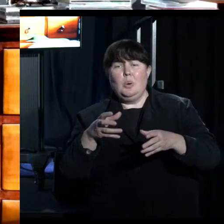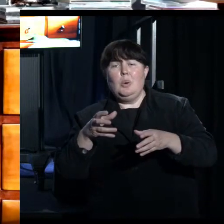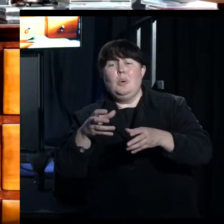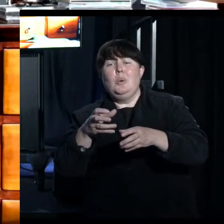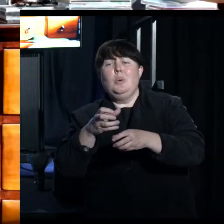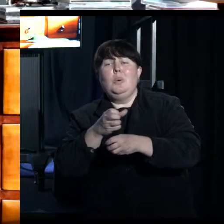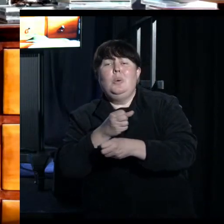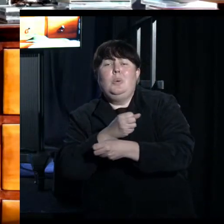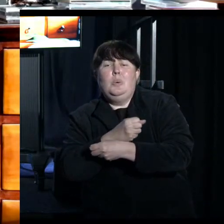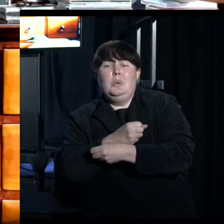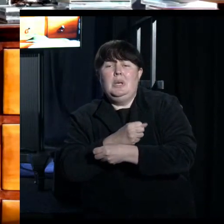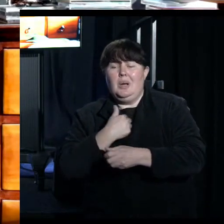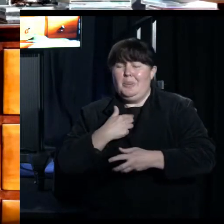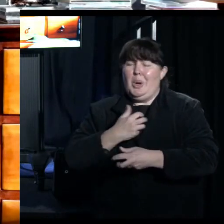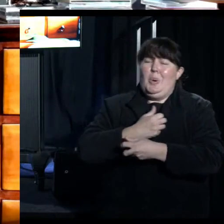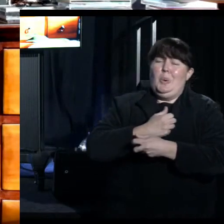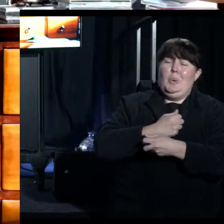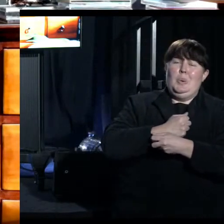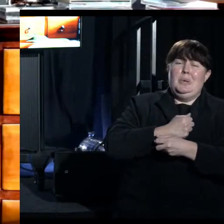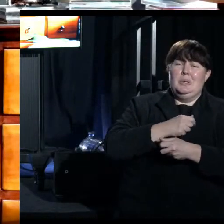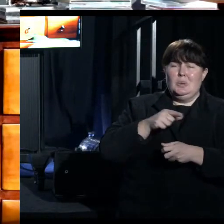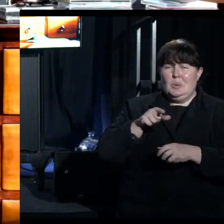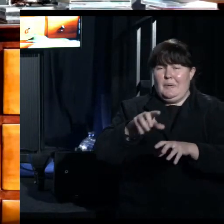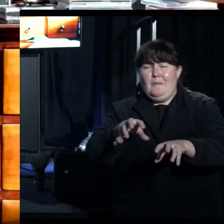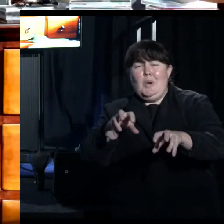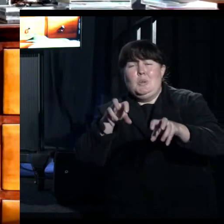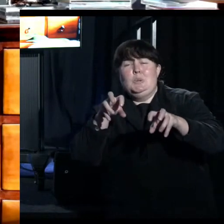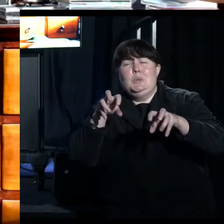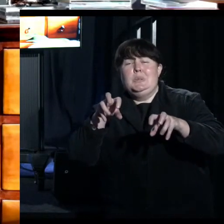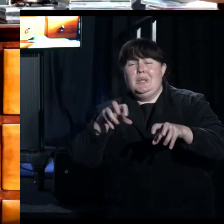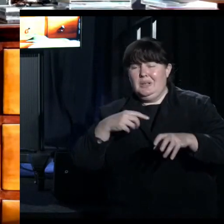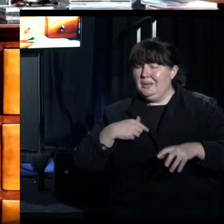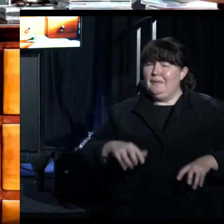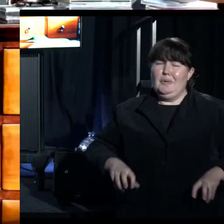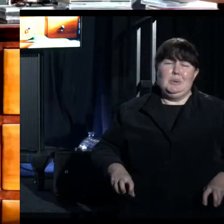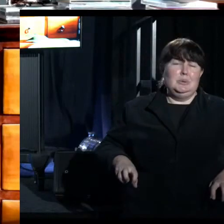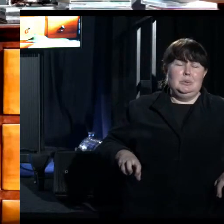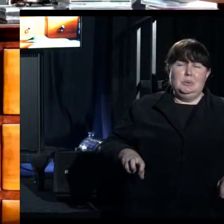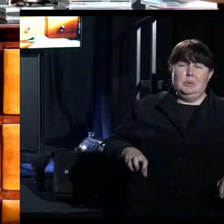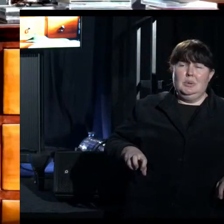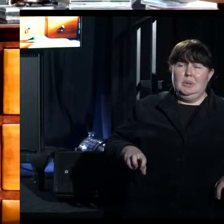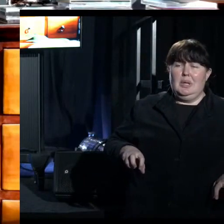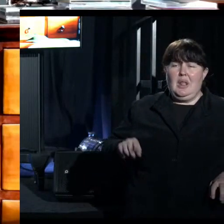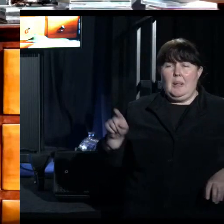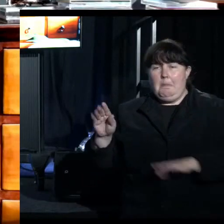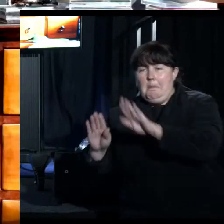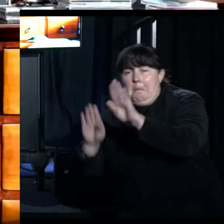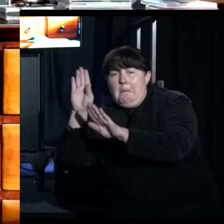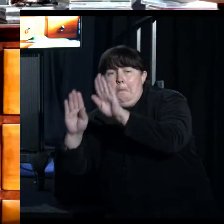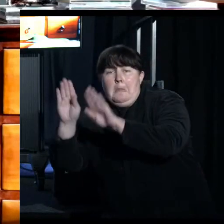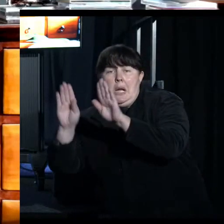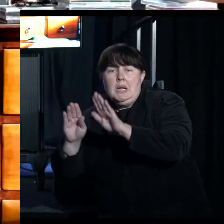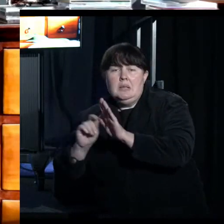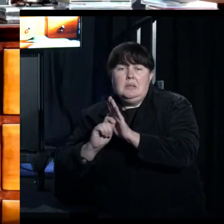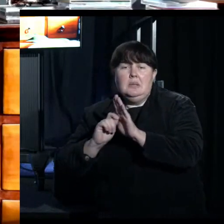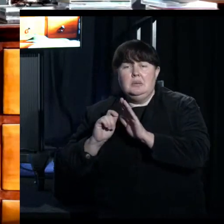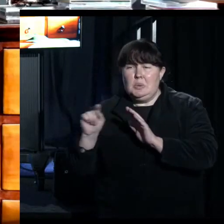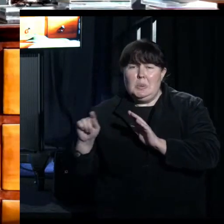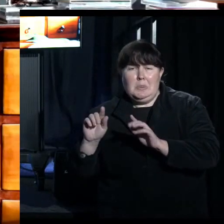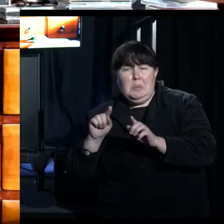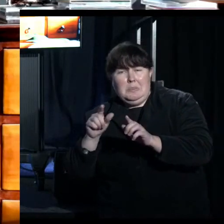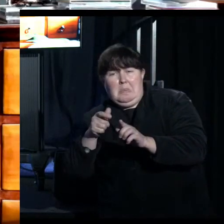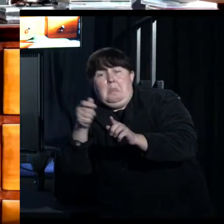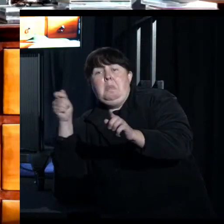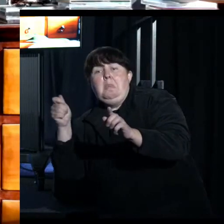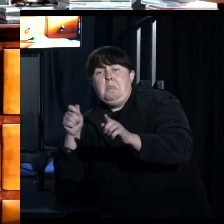They were bidding. I was being beaten. You were being beaten. I saw them. I